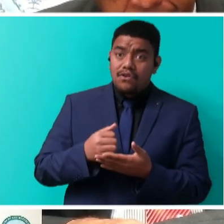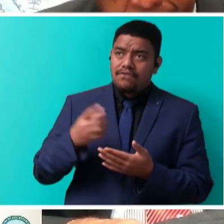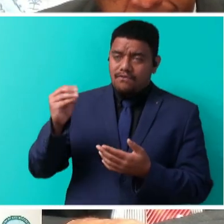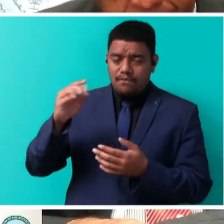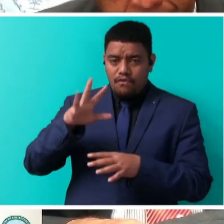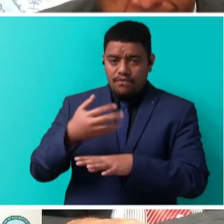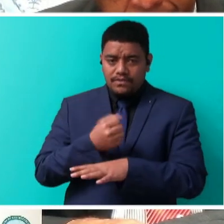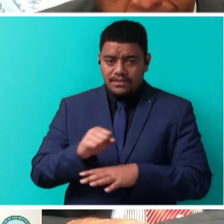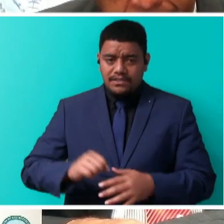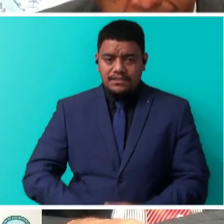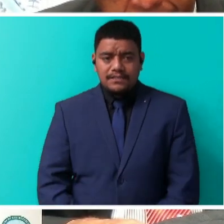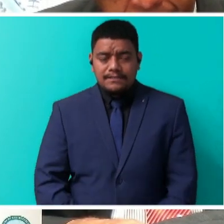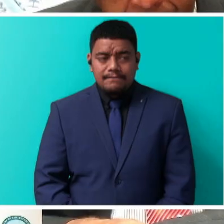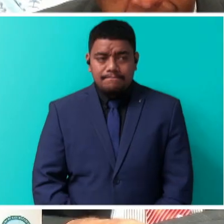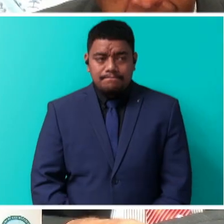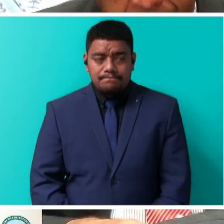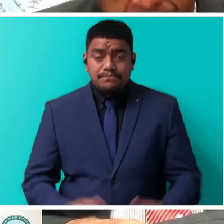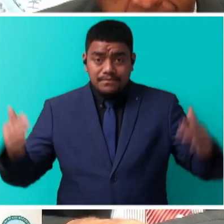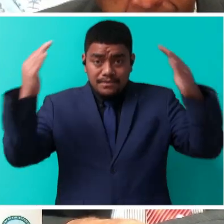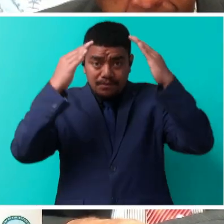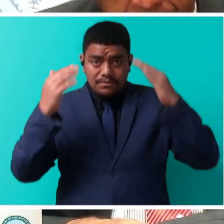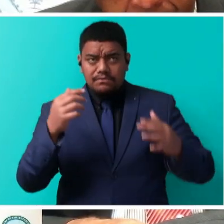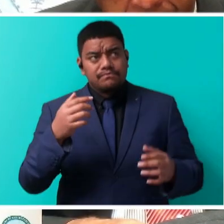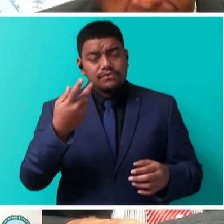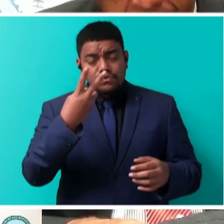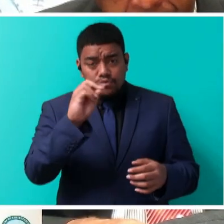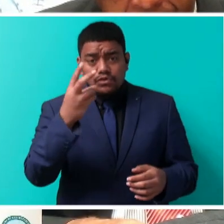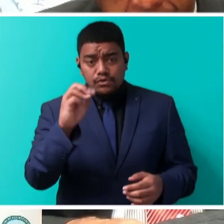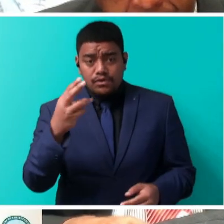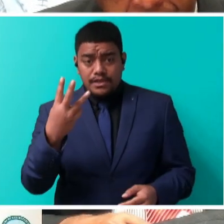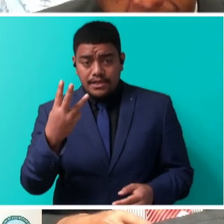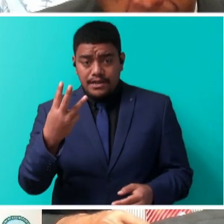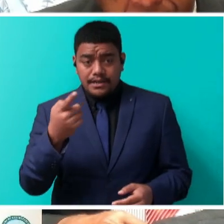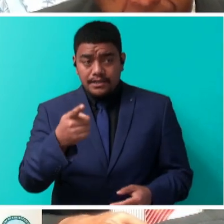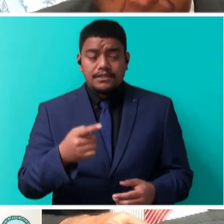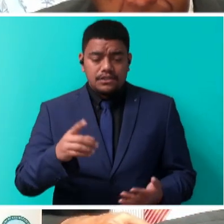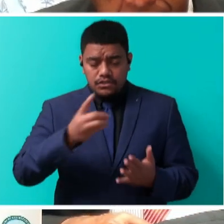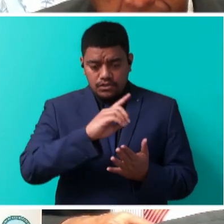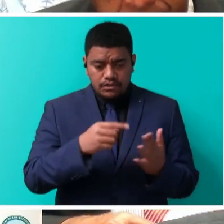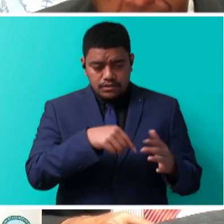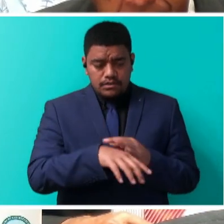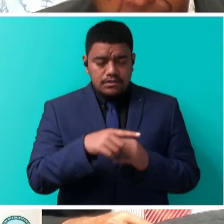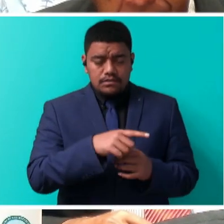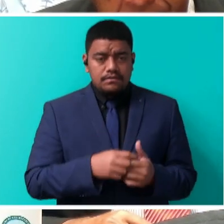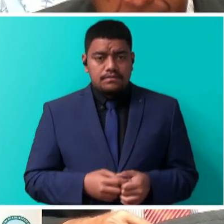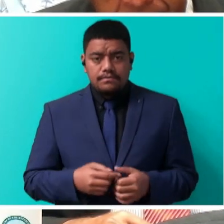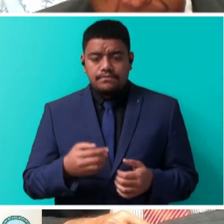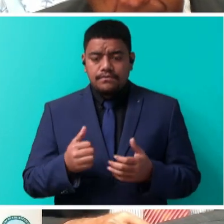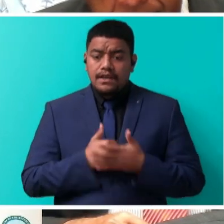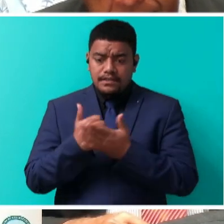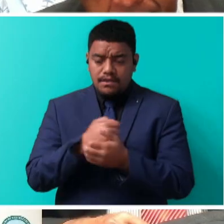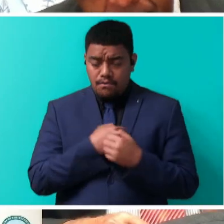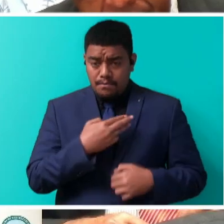organizations. Mr. Speaker, in 2023, our legislative drafters at the Office of the Attorney General assisted our ministries in